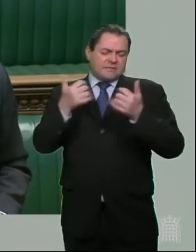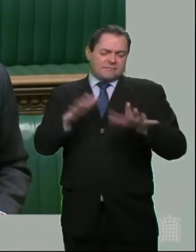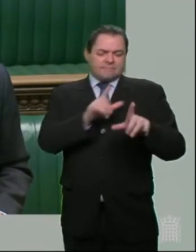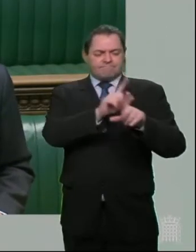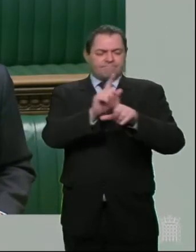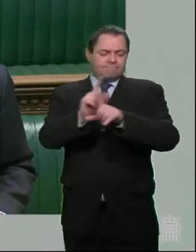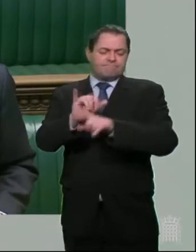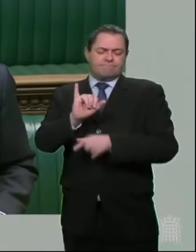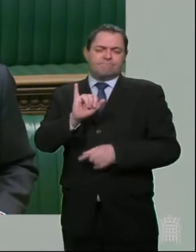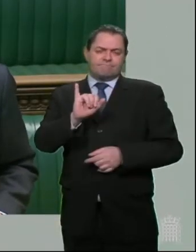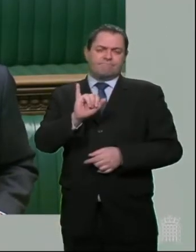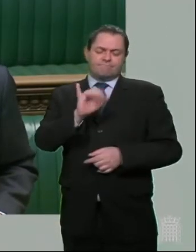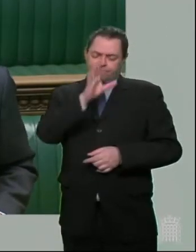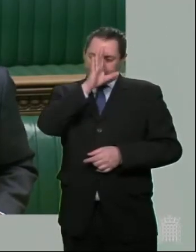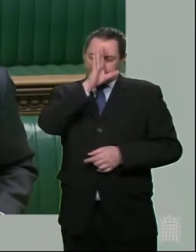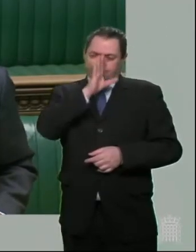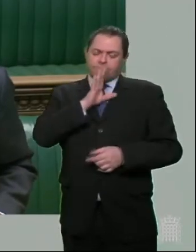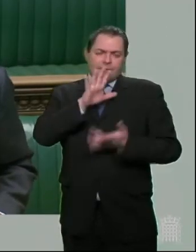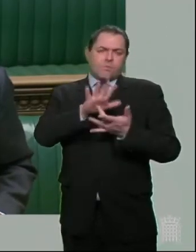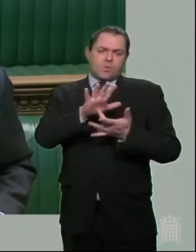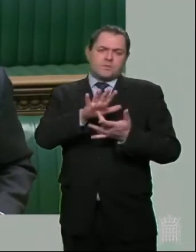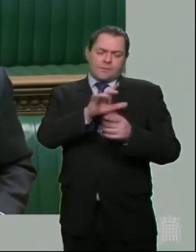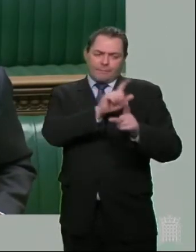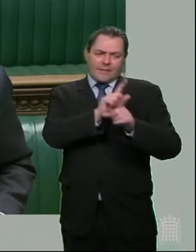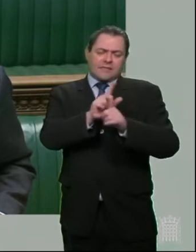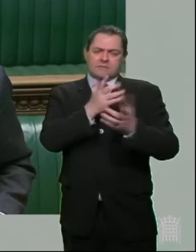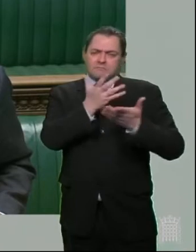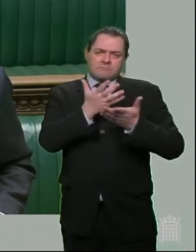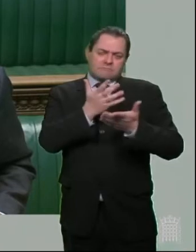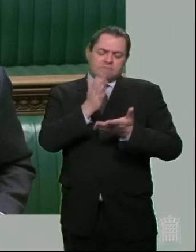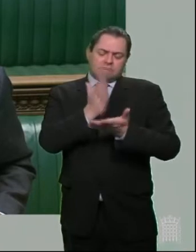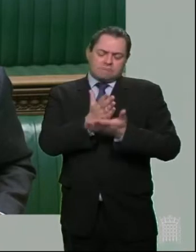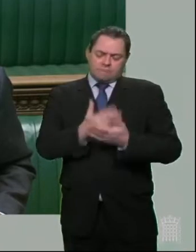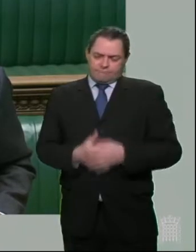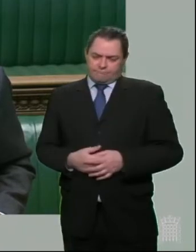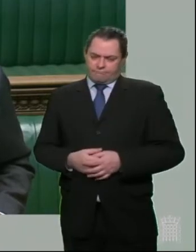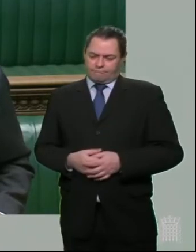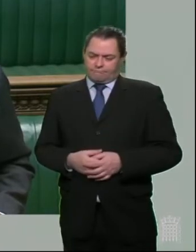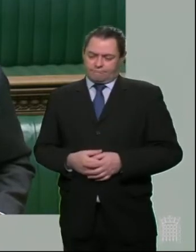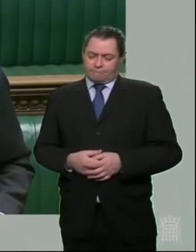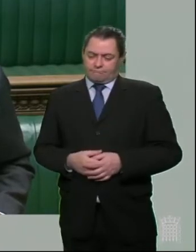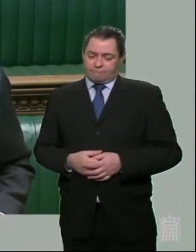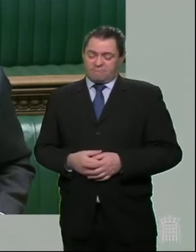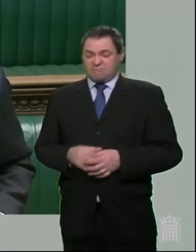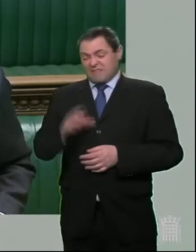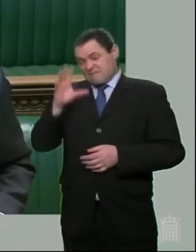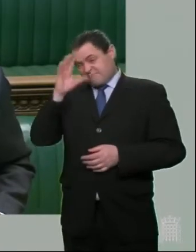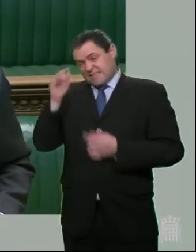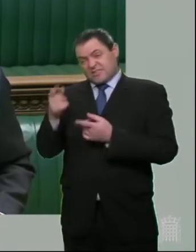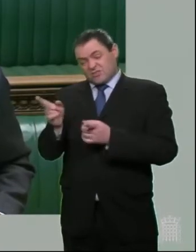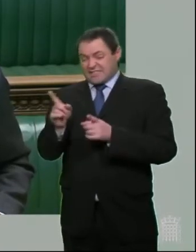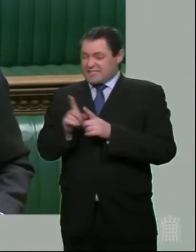and it's important that we do that. And the message I would give those families is the same as I've given